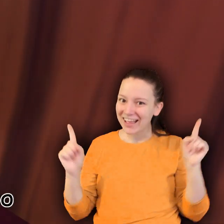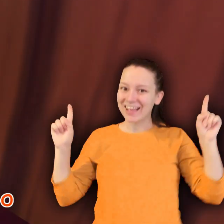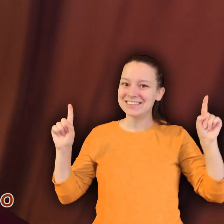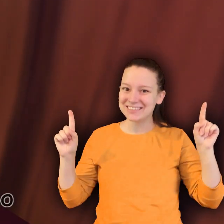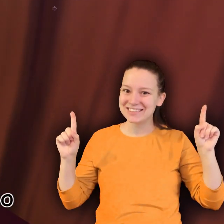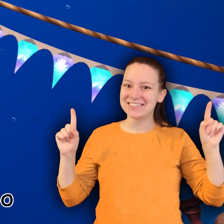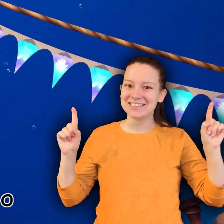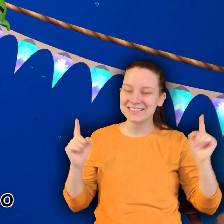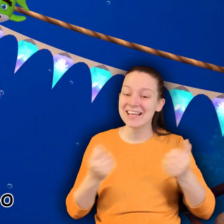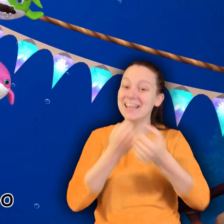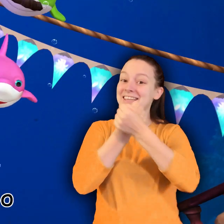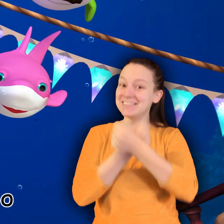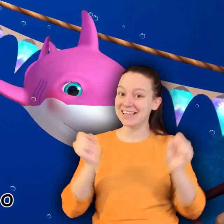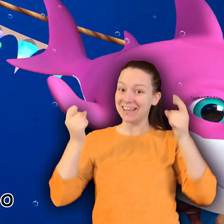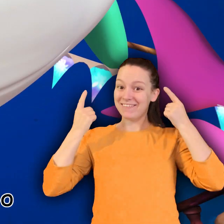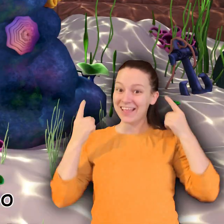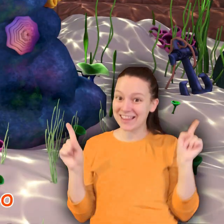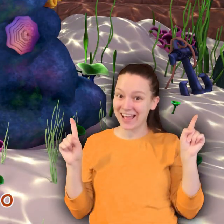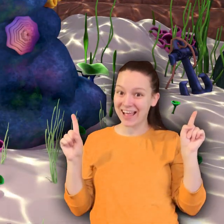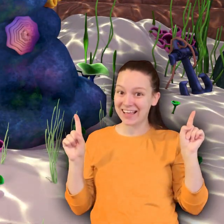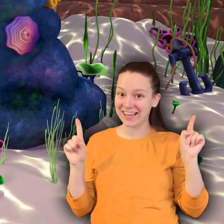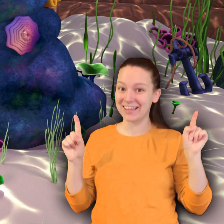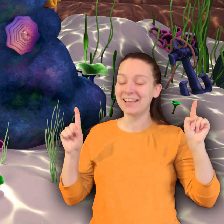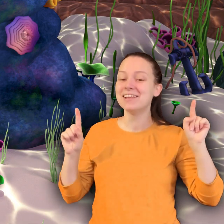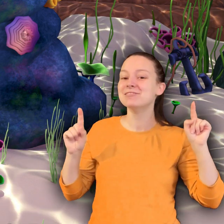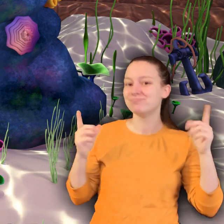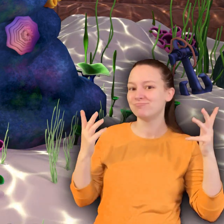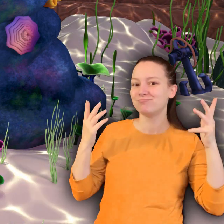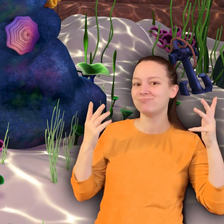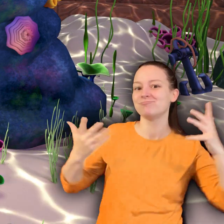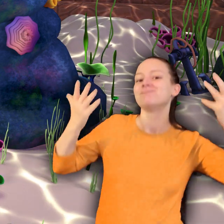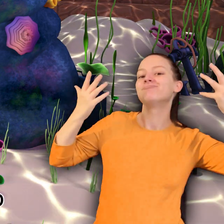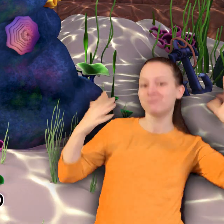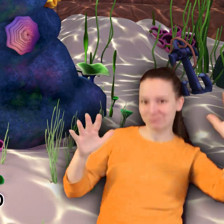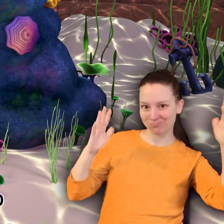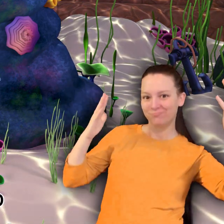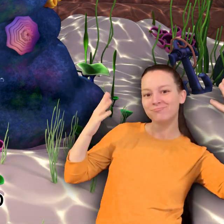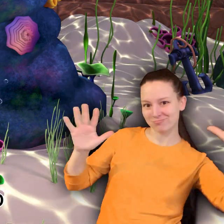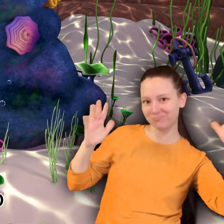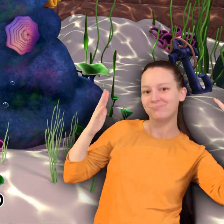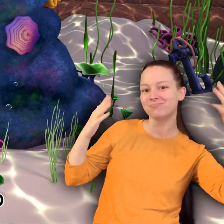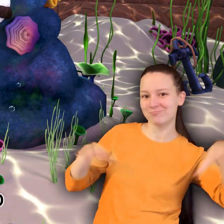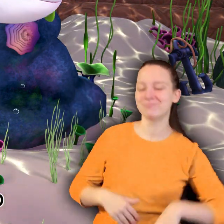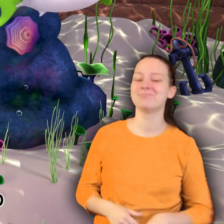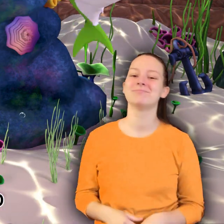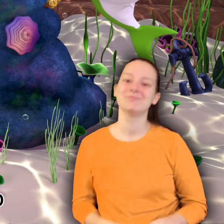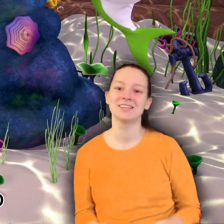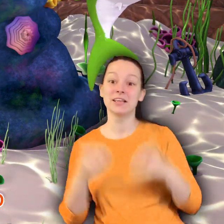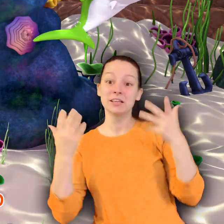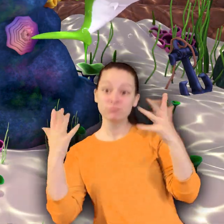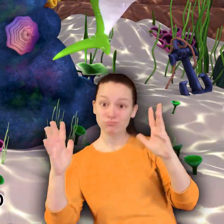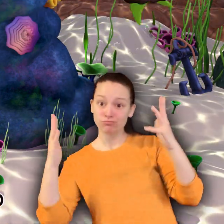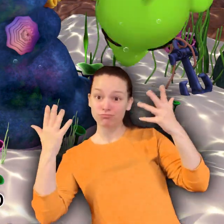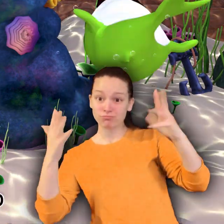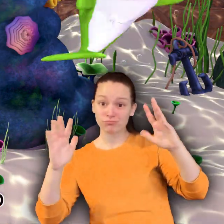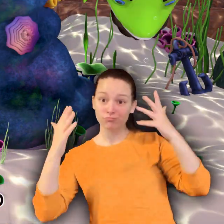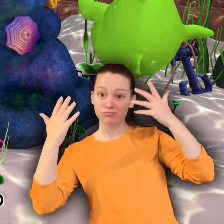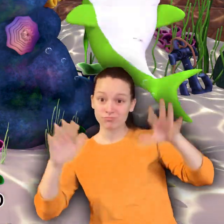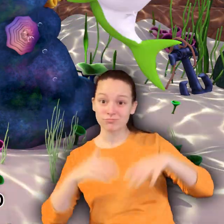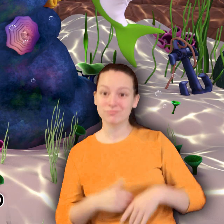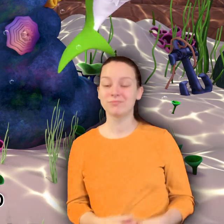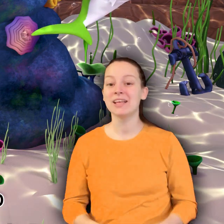do safe at save our laugh it's the end it's